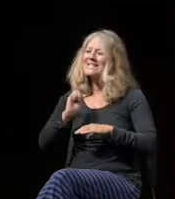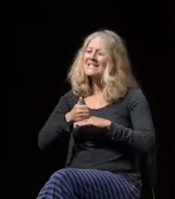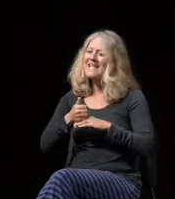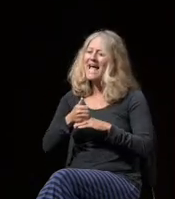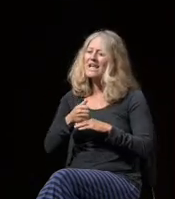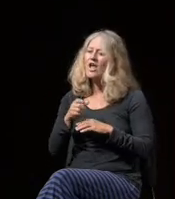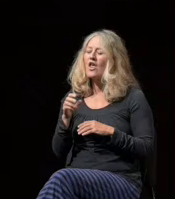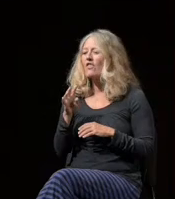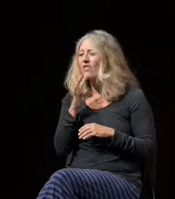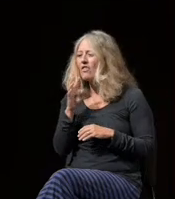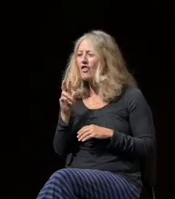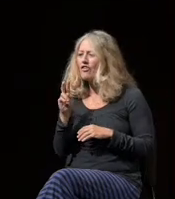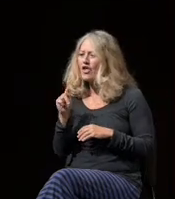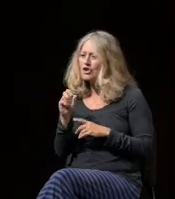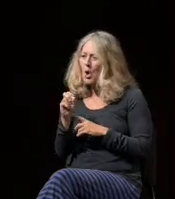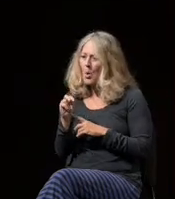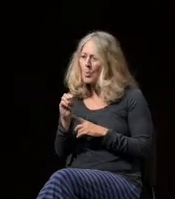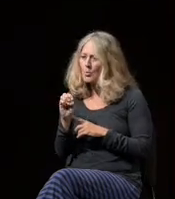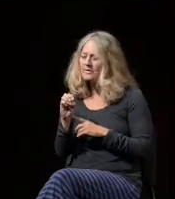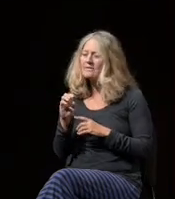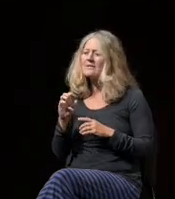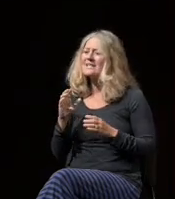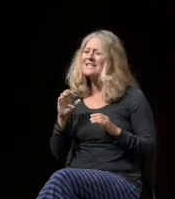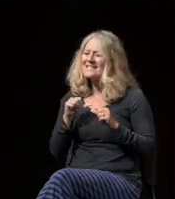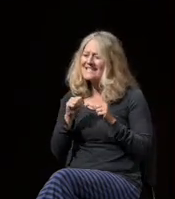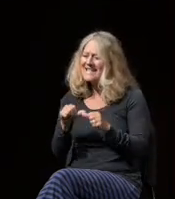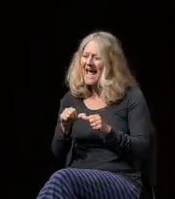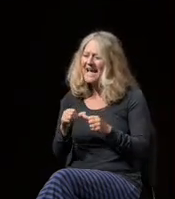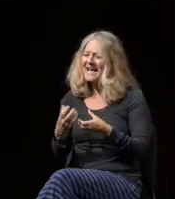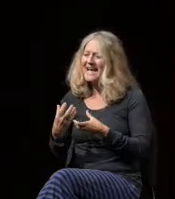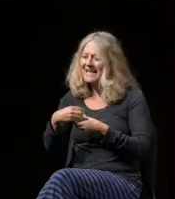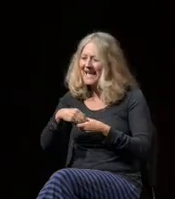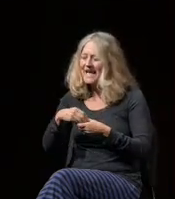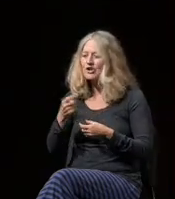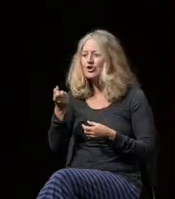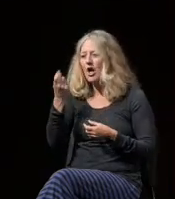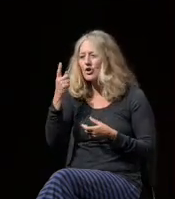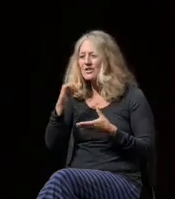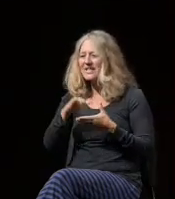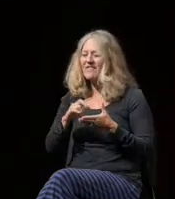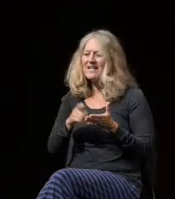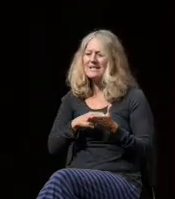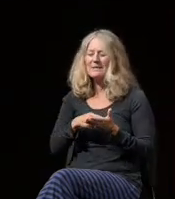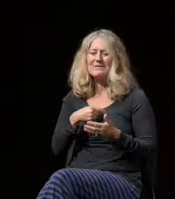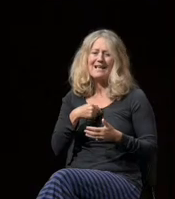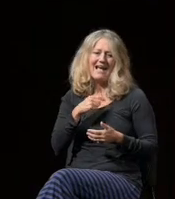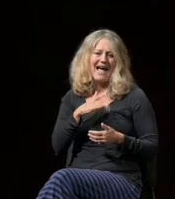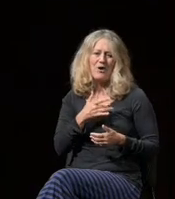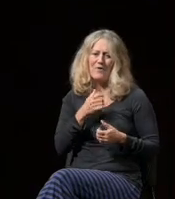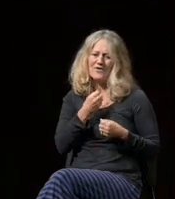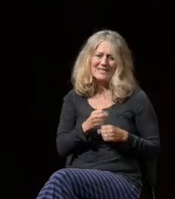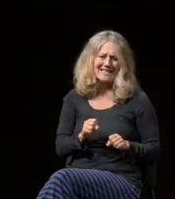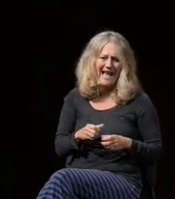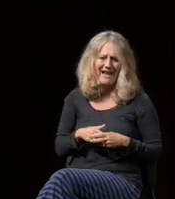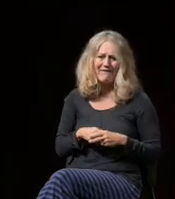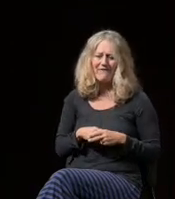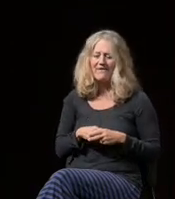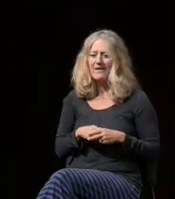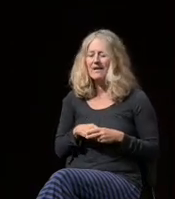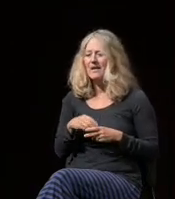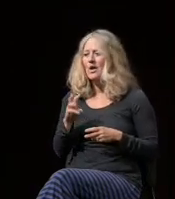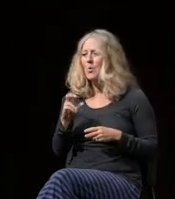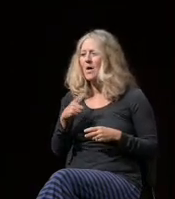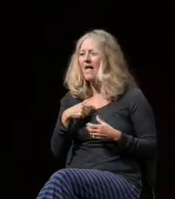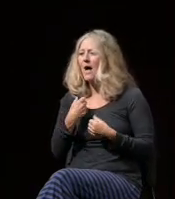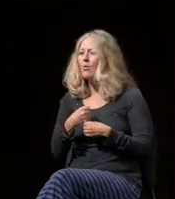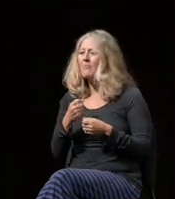you to stay with it, to engage. To understand, sometimes we'll hear things like, I don't feel safe, you know. Well, I wanna make a